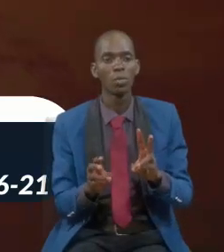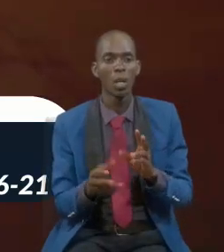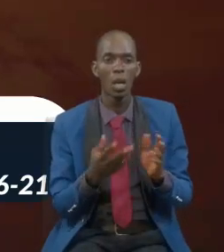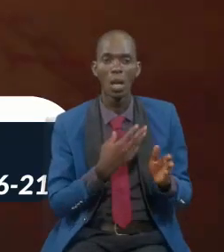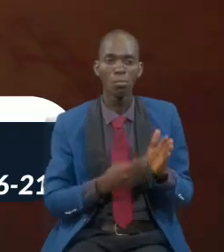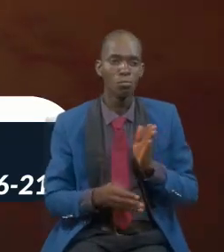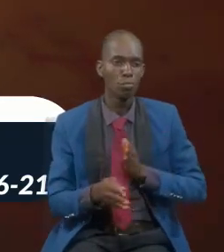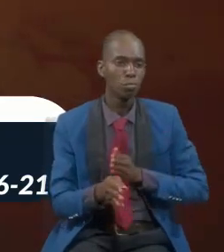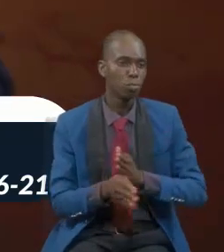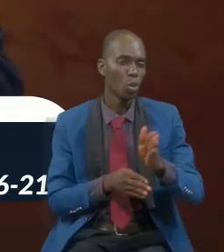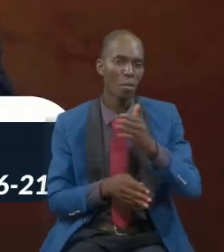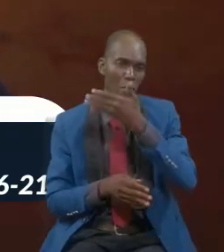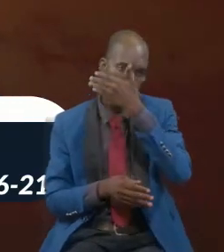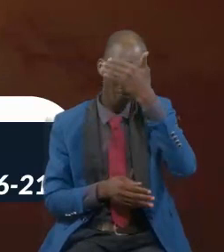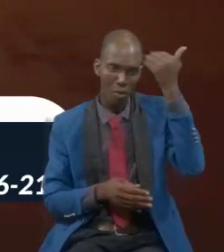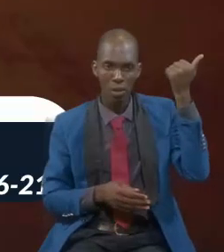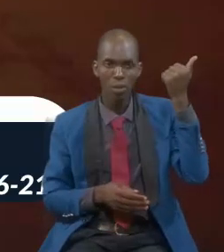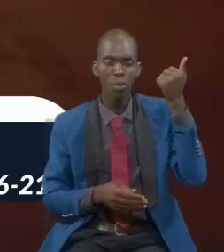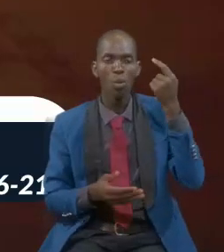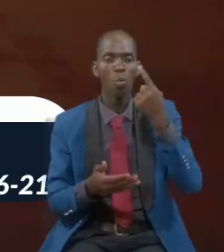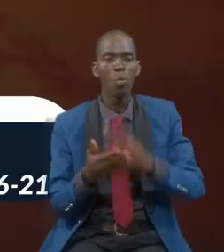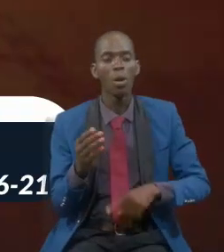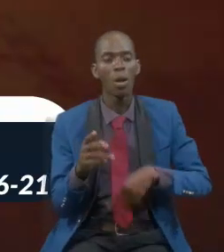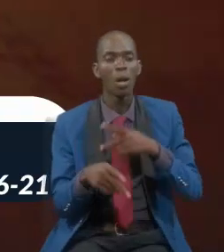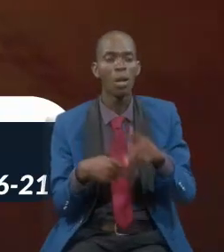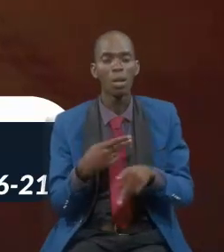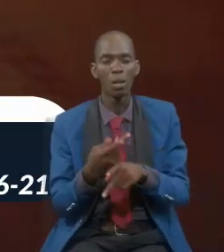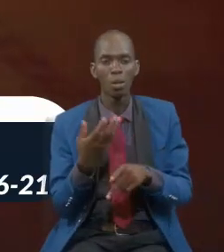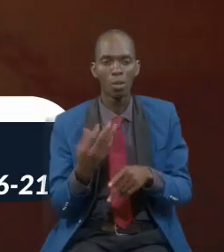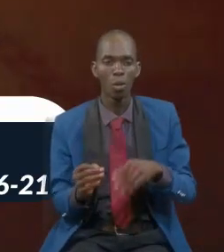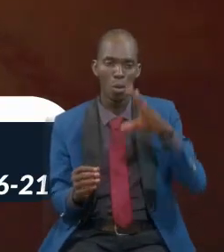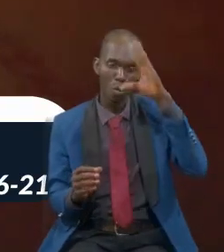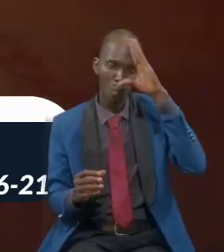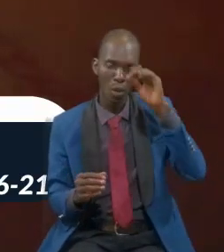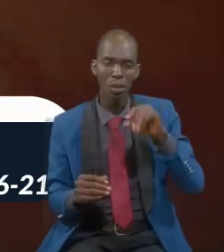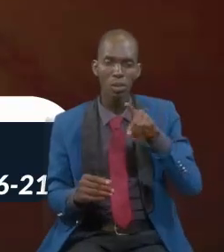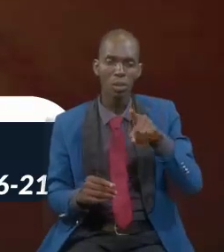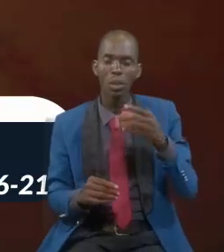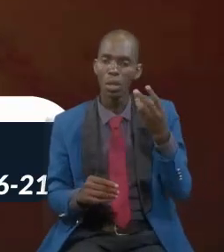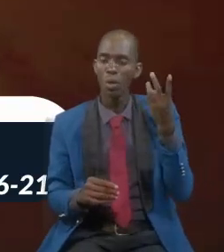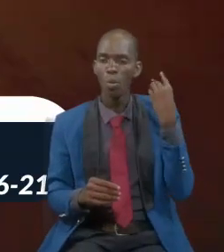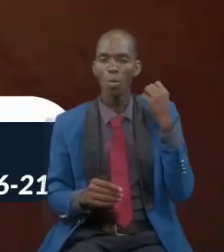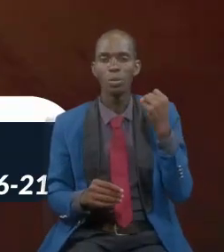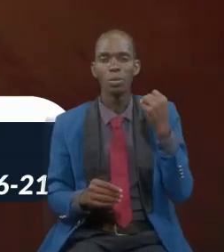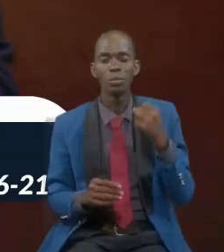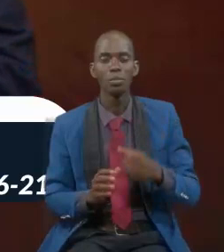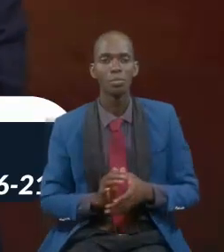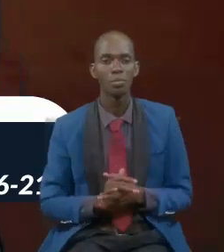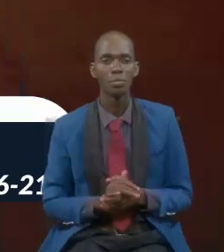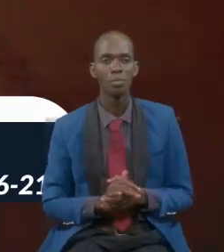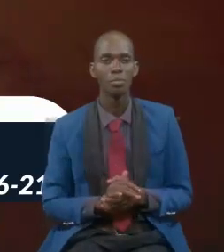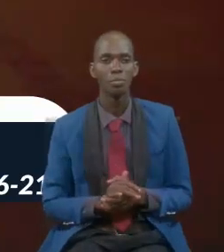and straight way forget what man of man he